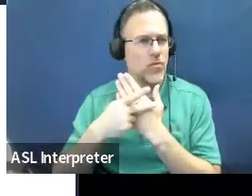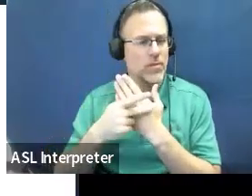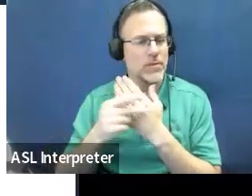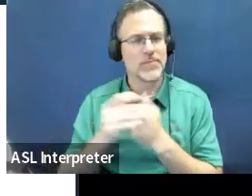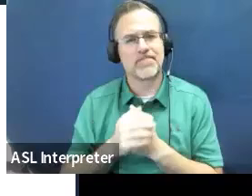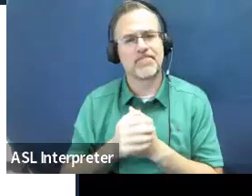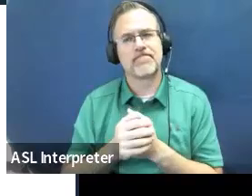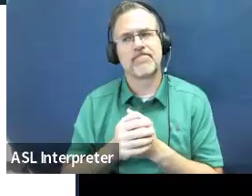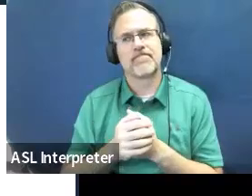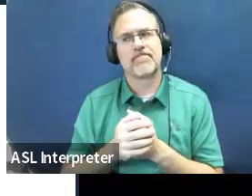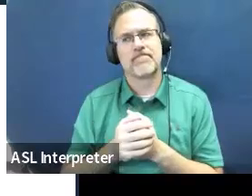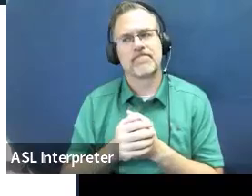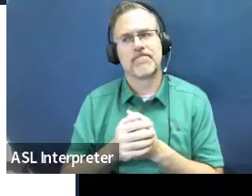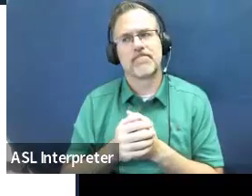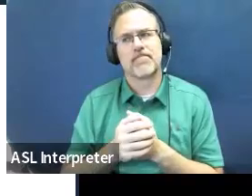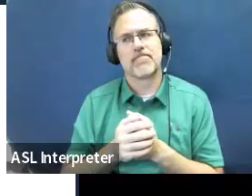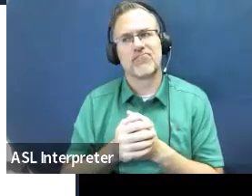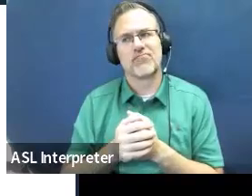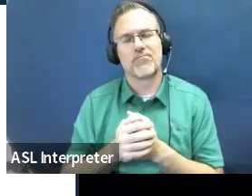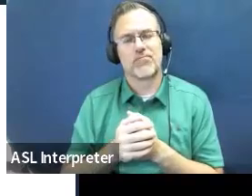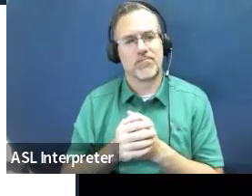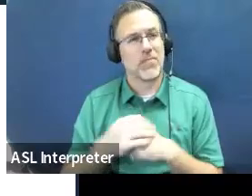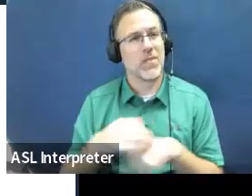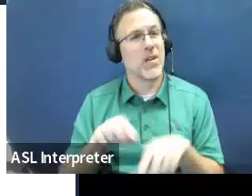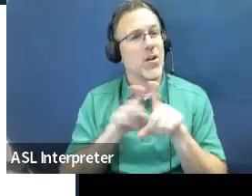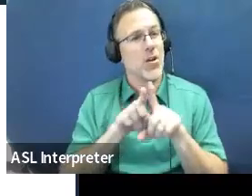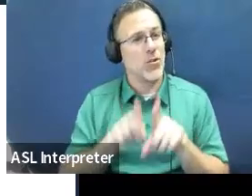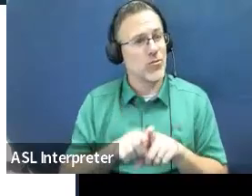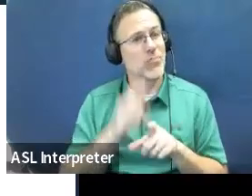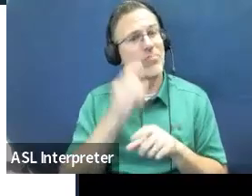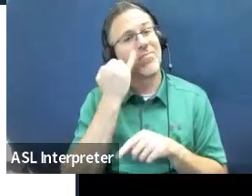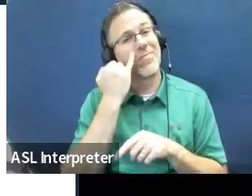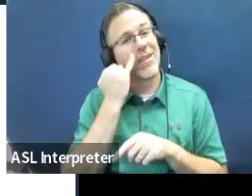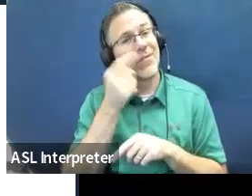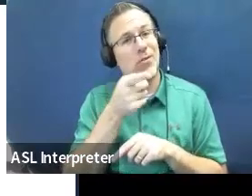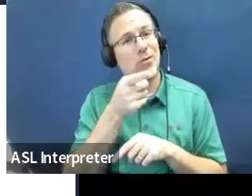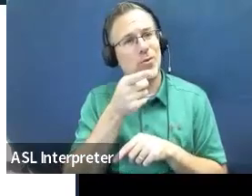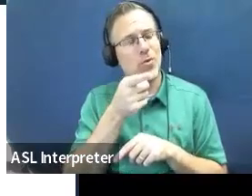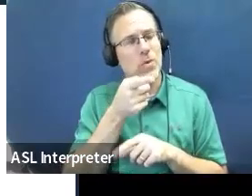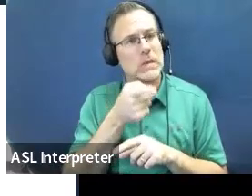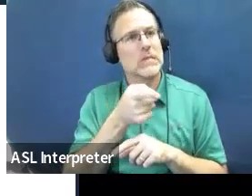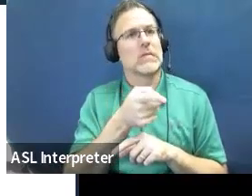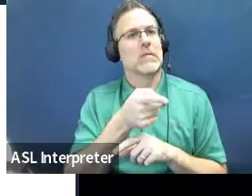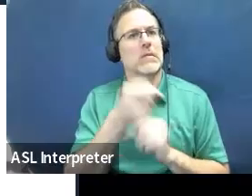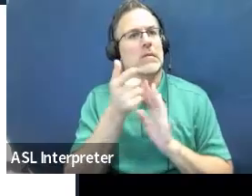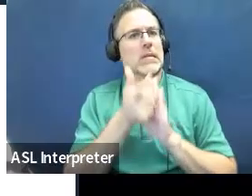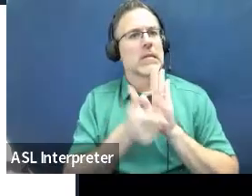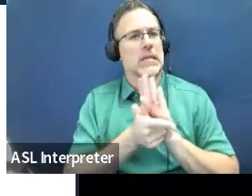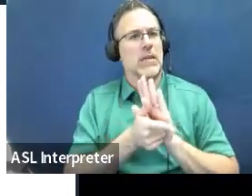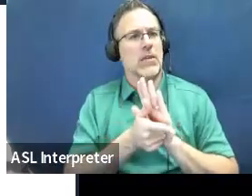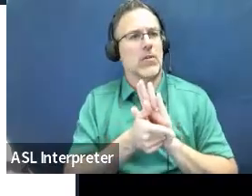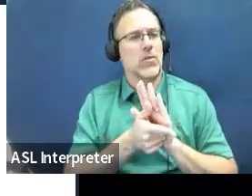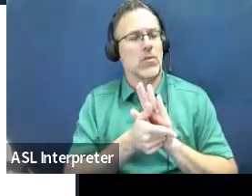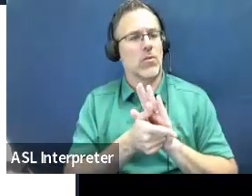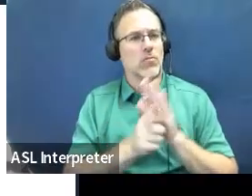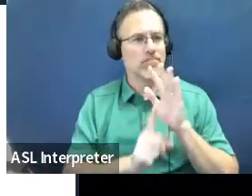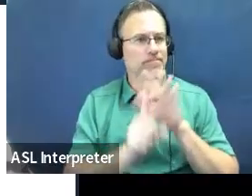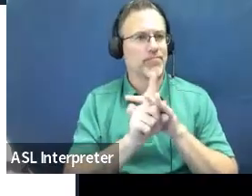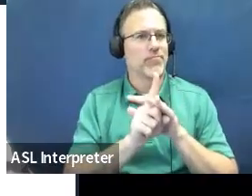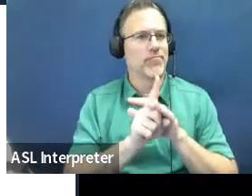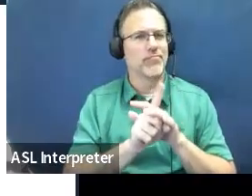play with if you come into any legal things like due process or anything like